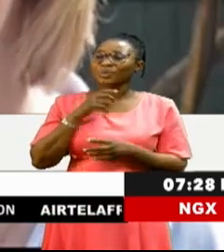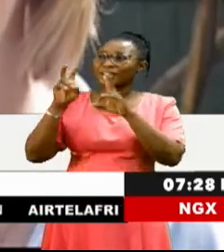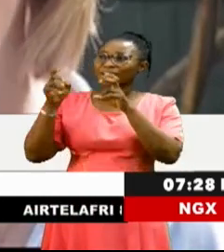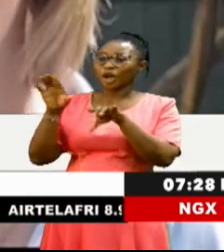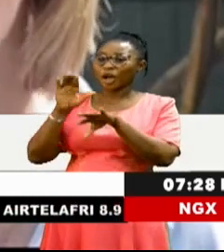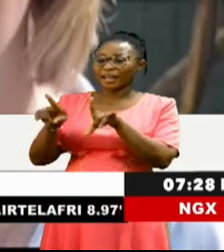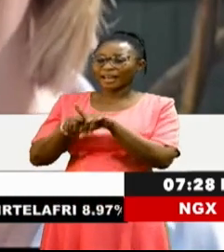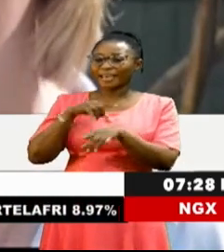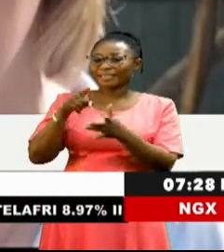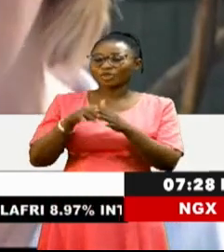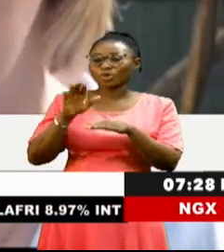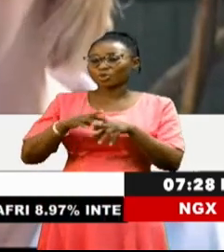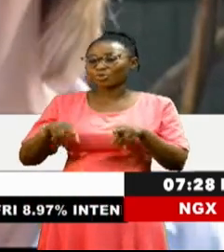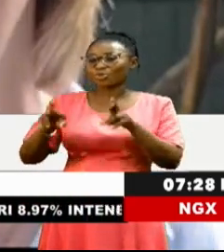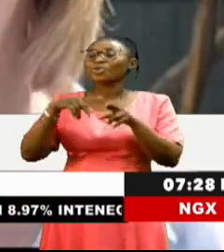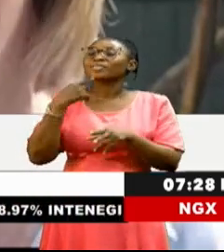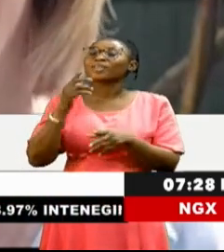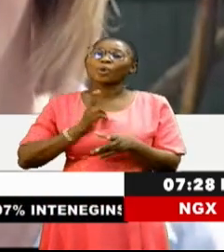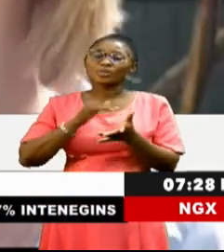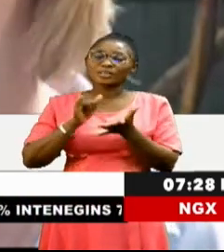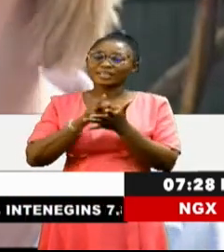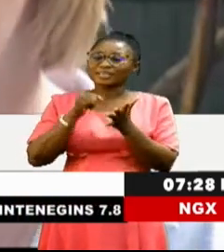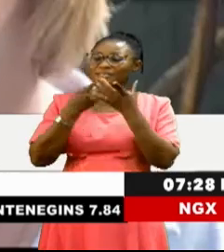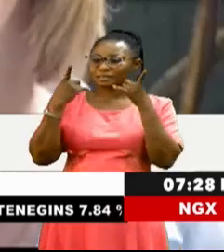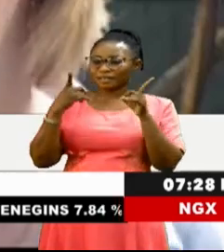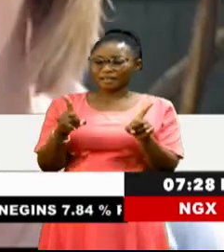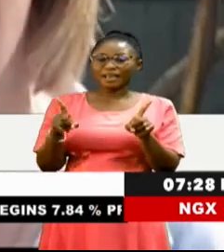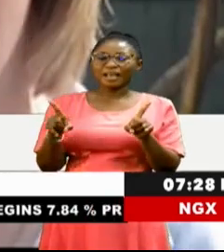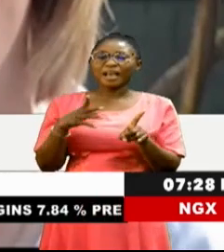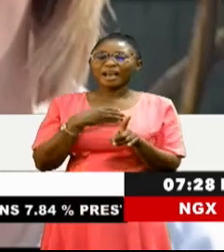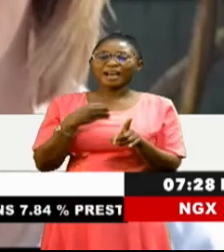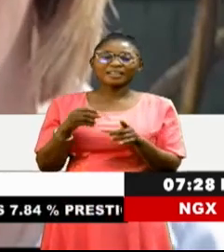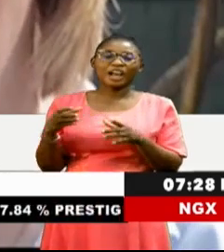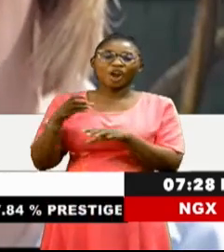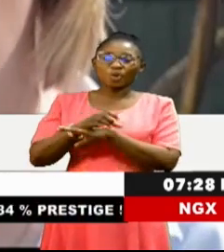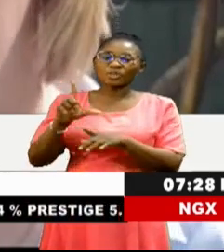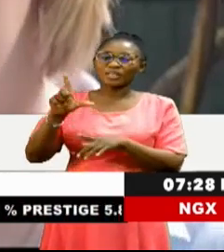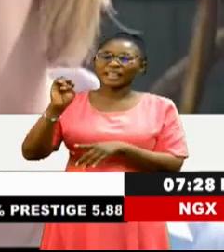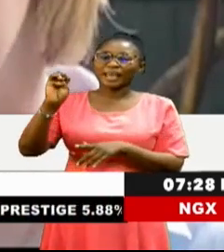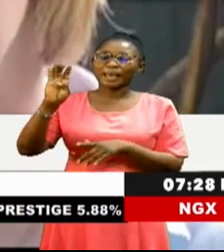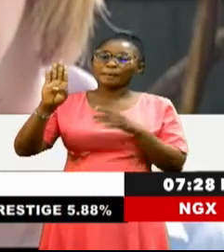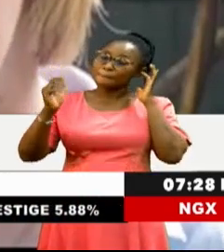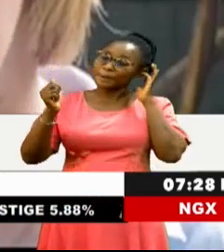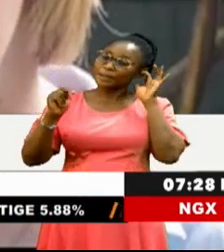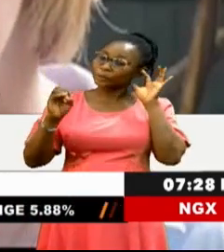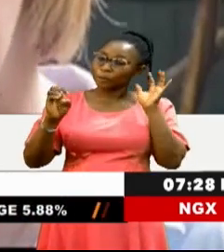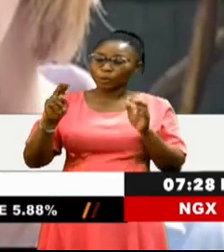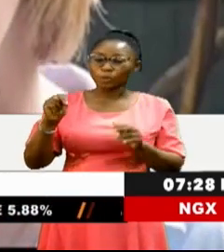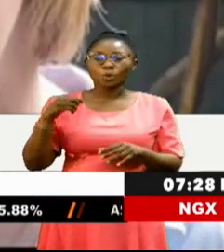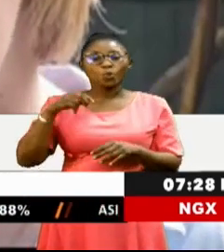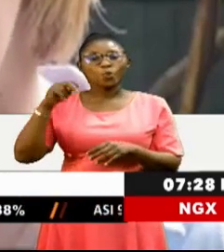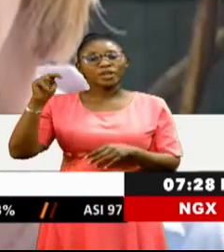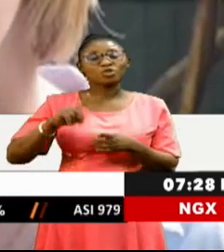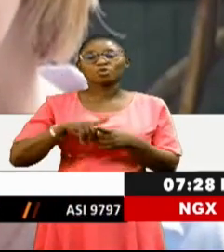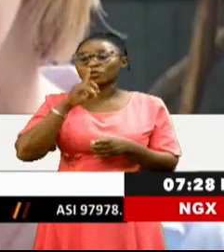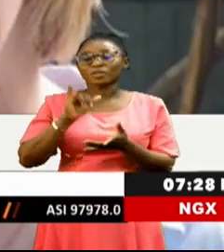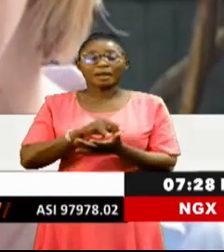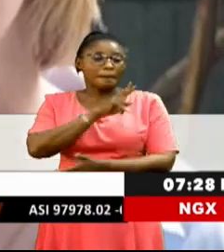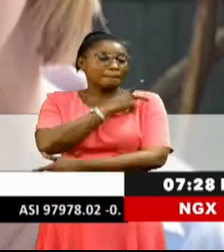streets of Beirut tells us that it's happening more broadly across Lebanon. And so we need to make sure that pregnant women have